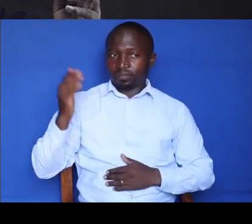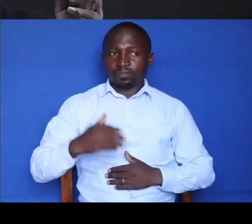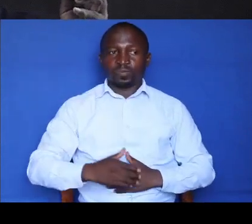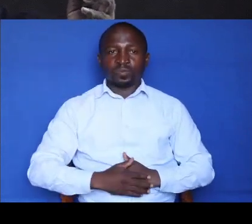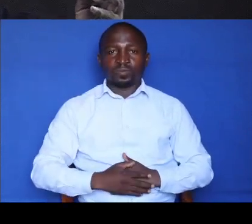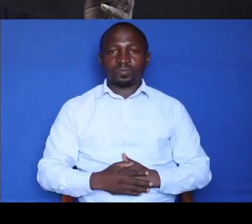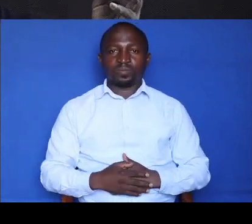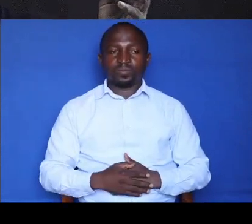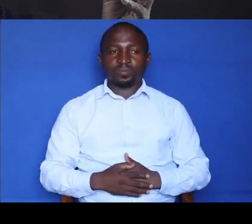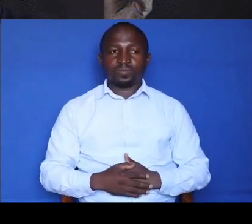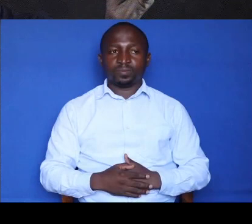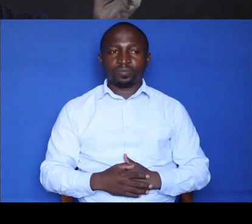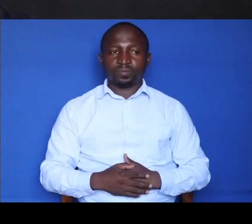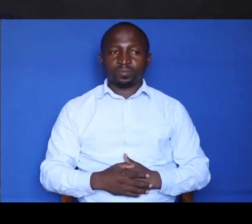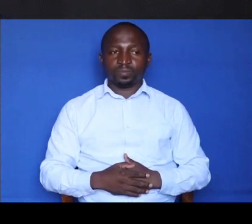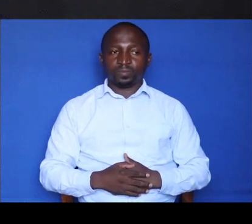we have